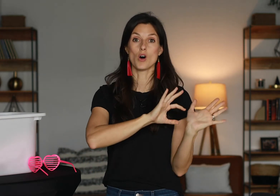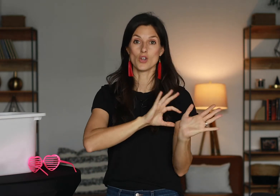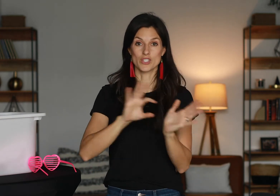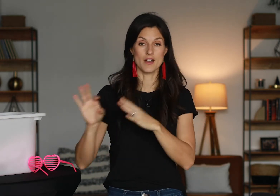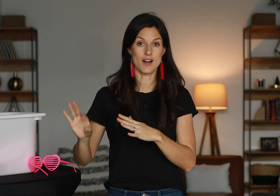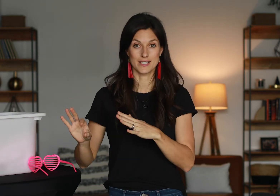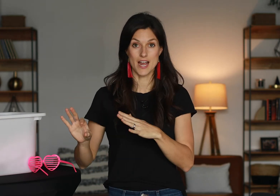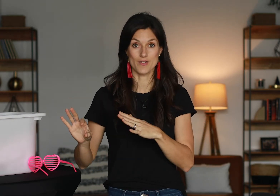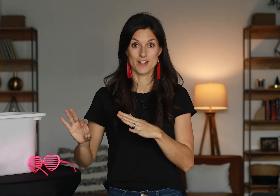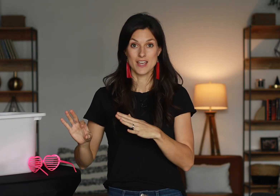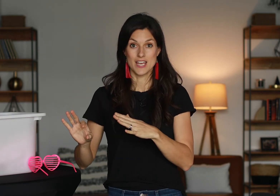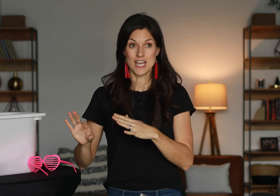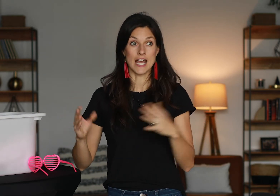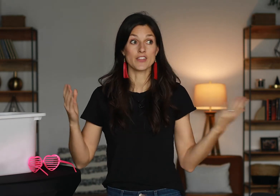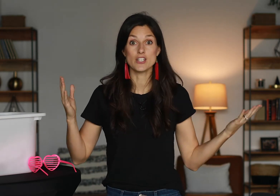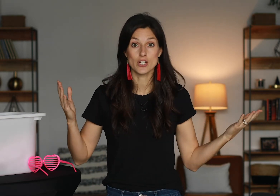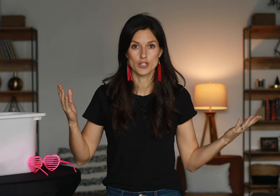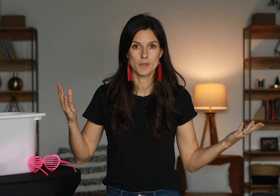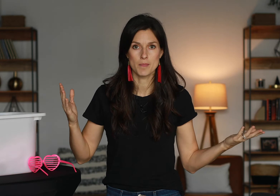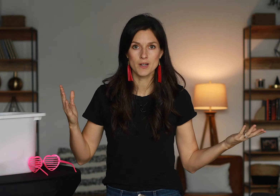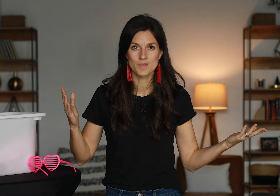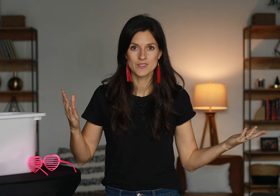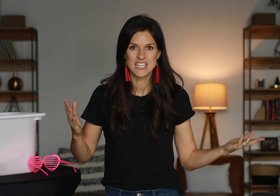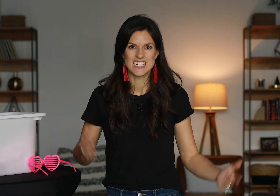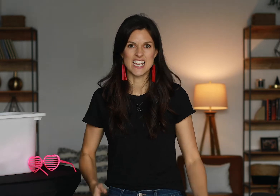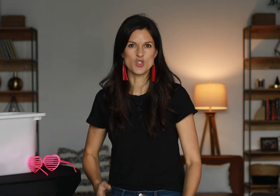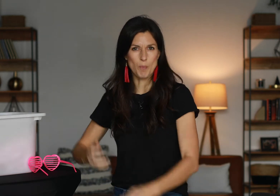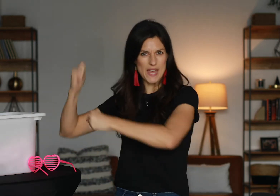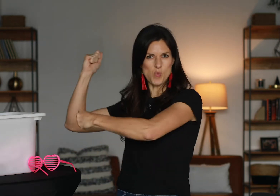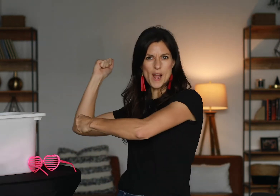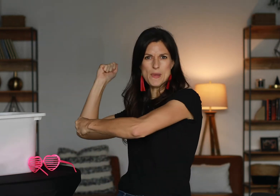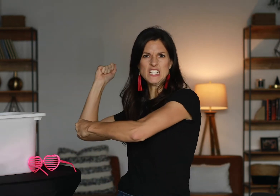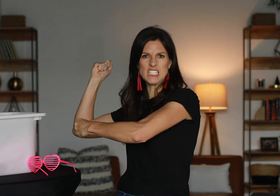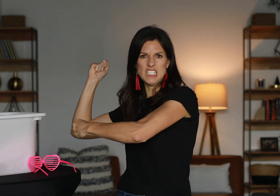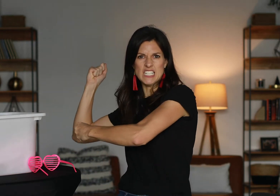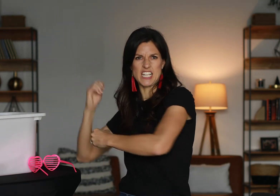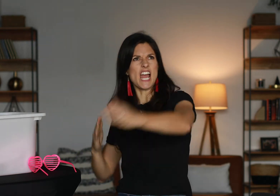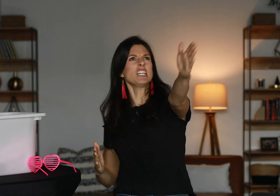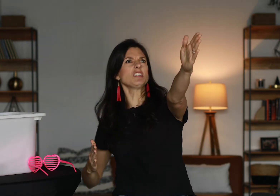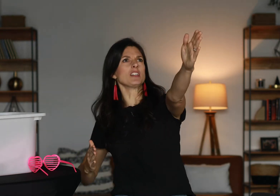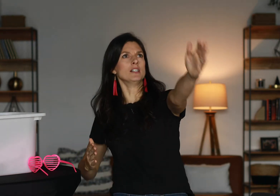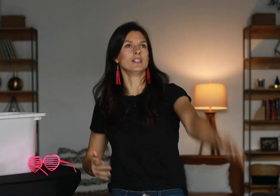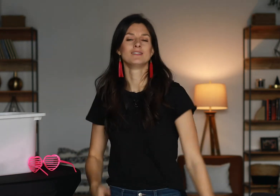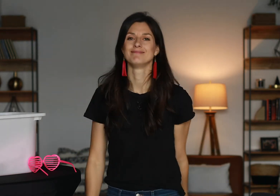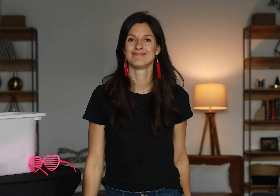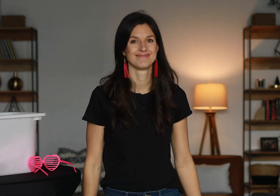some walls to knock down. And how did they do it? Do you remember? Did they use big weapons and